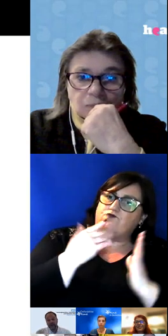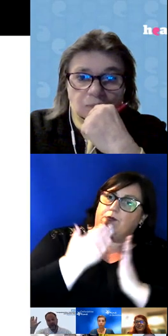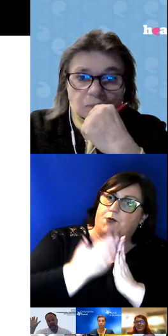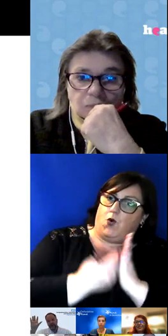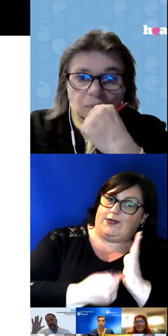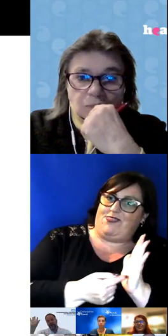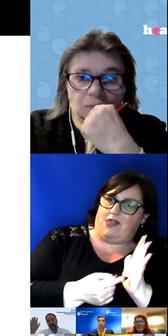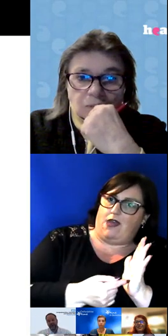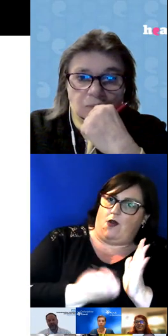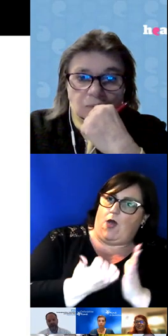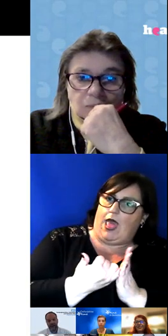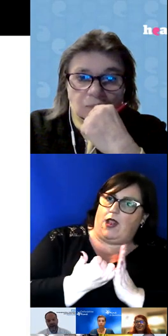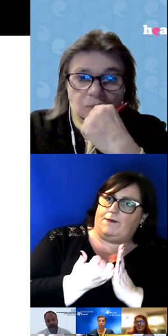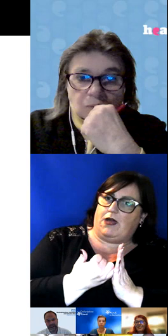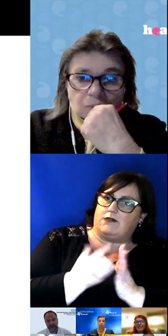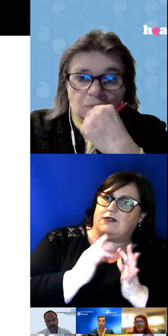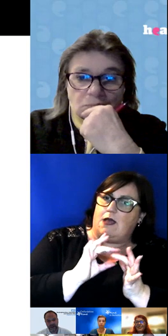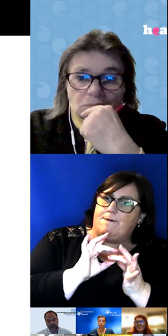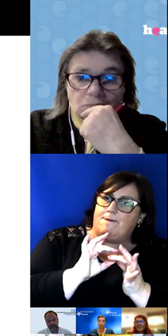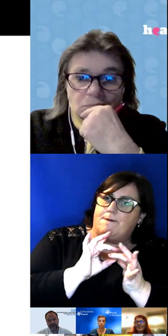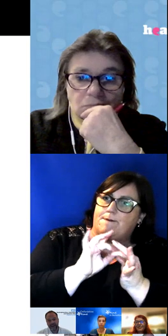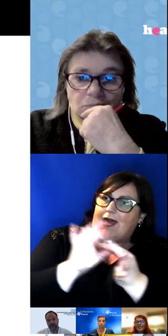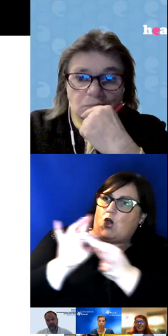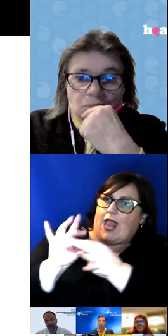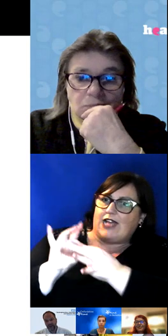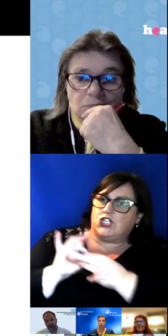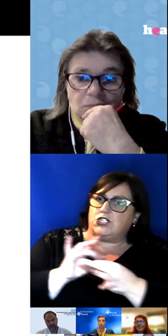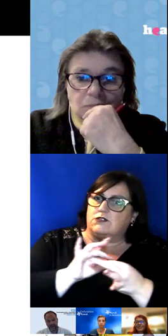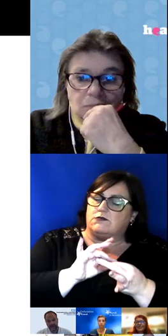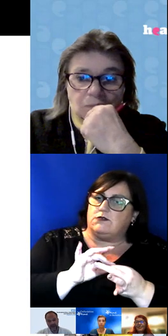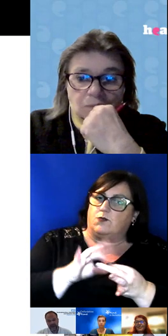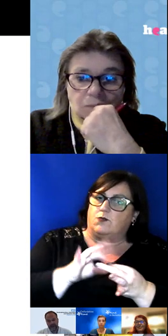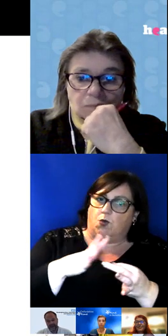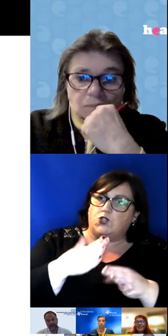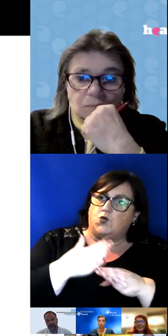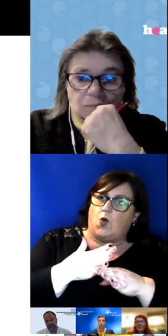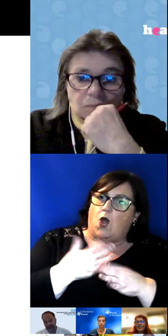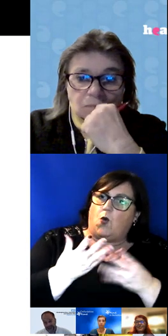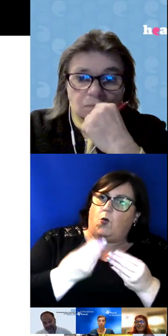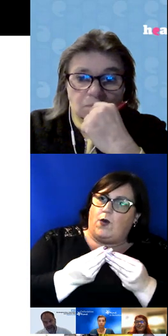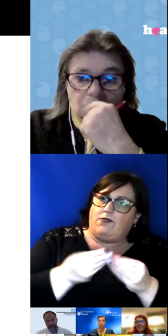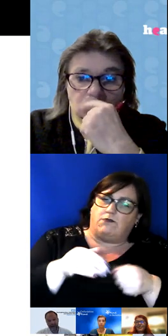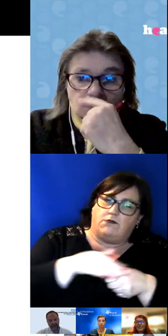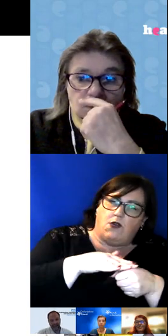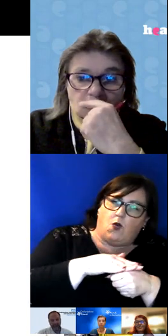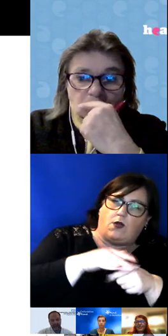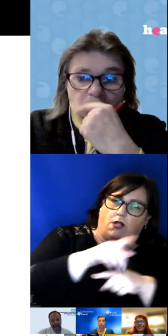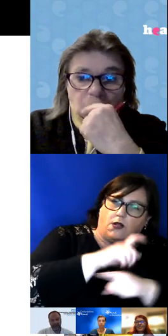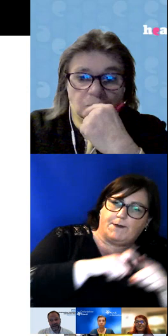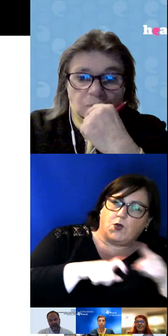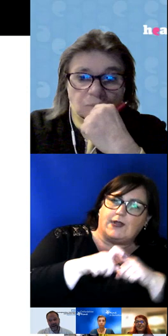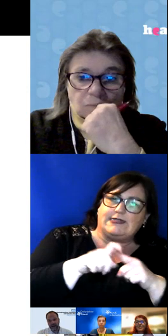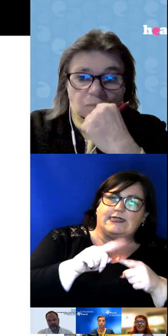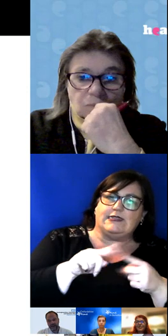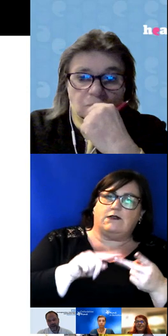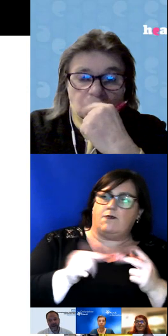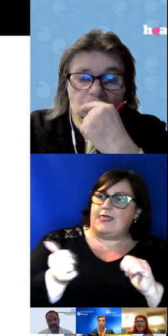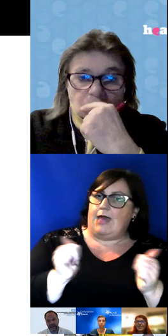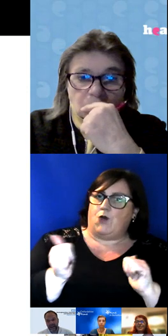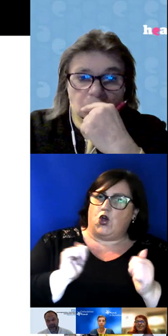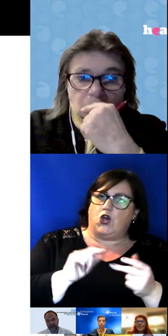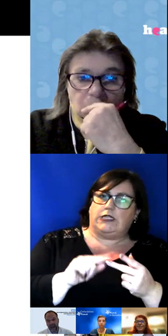we, the big distant NHS organisations, can work with our local communities, neighbourhoods, districts, getting